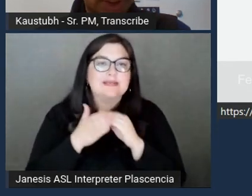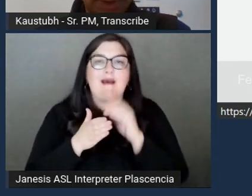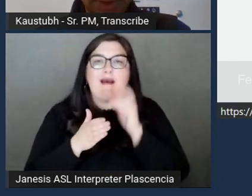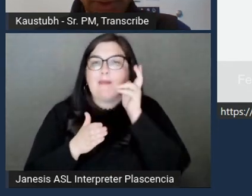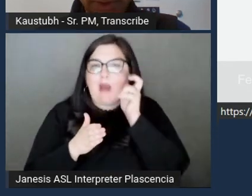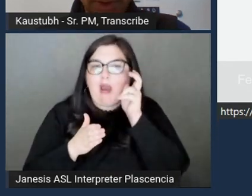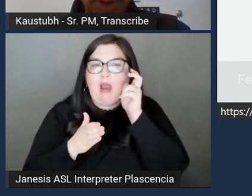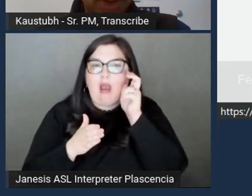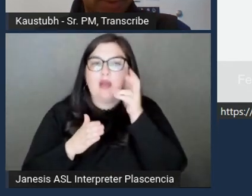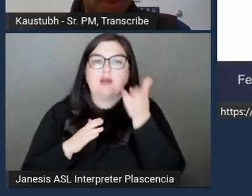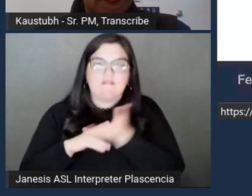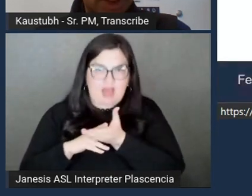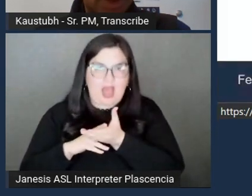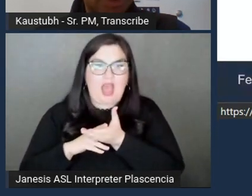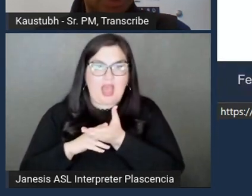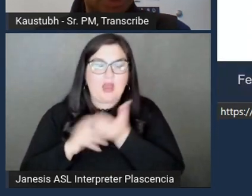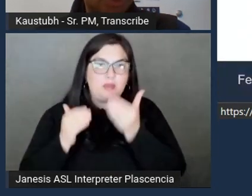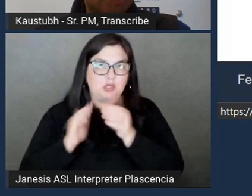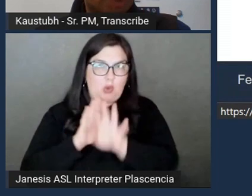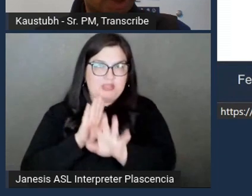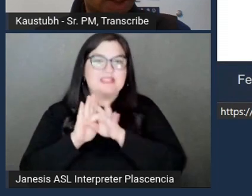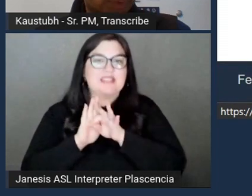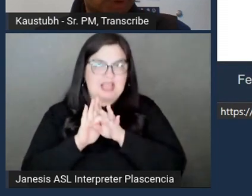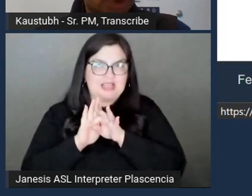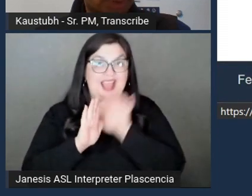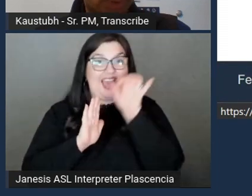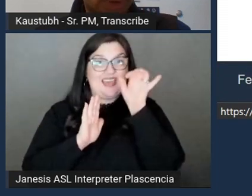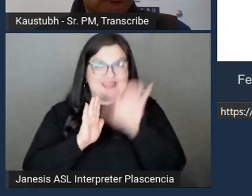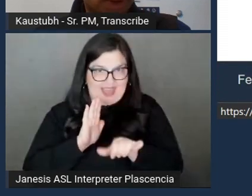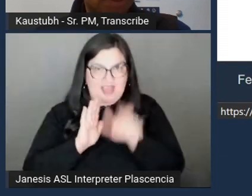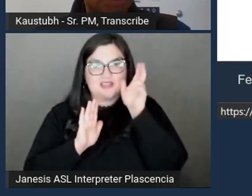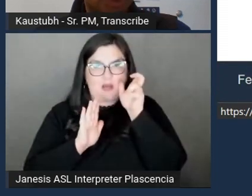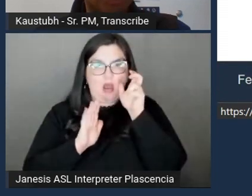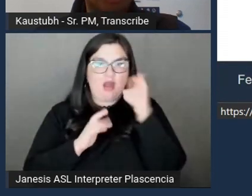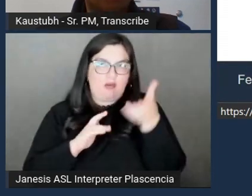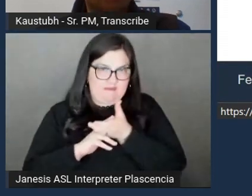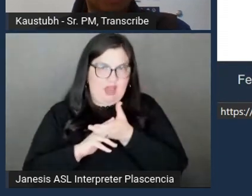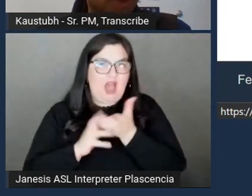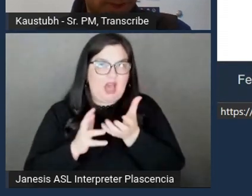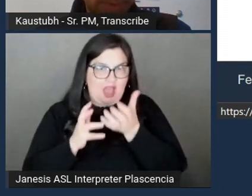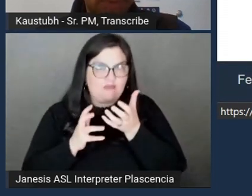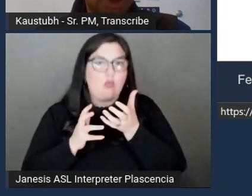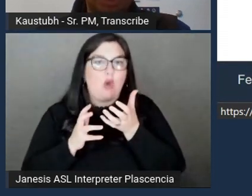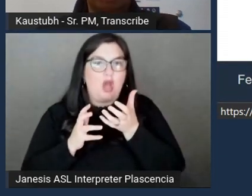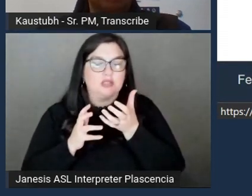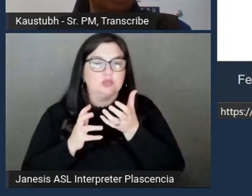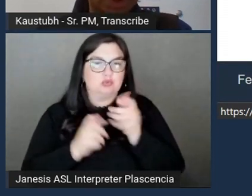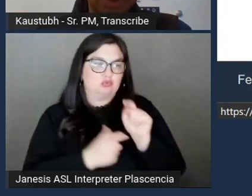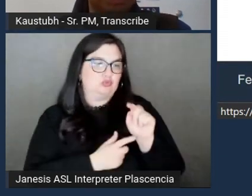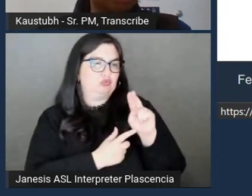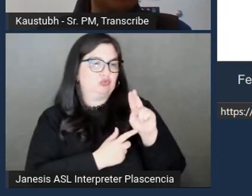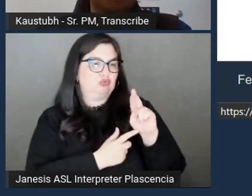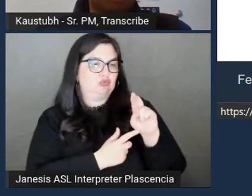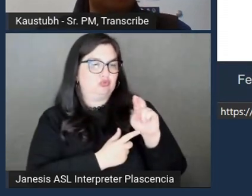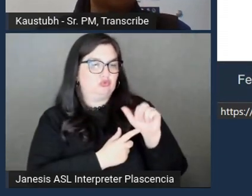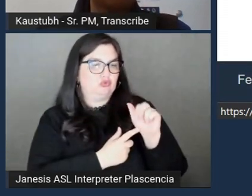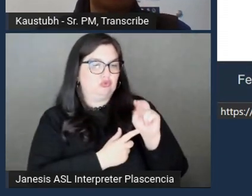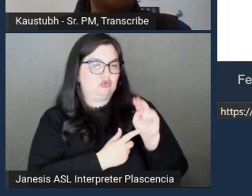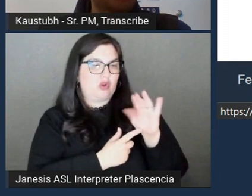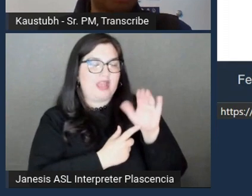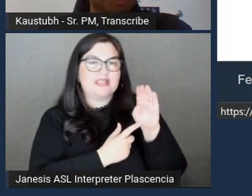going to select this. I'm going to say, yeah, this is the audio file that I want to, sort of transcribe, right? And you can do this,